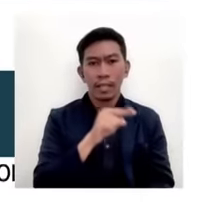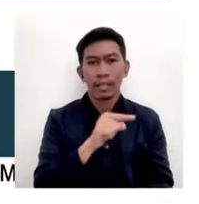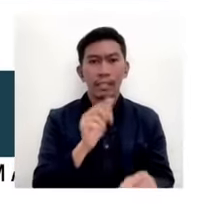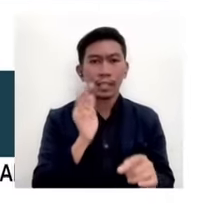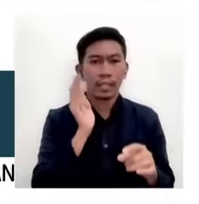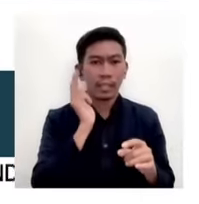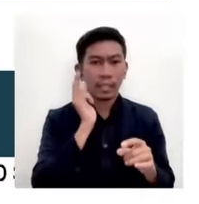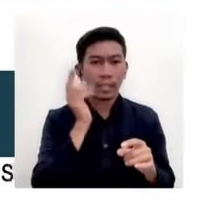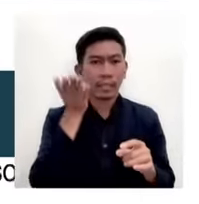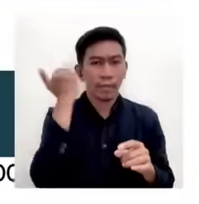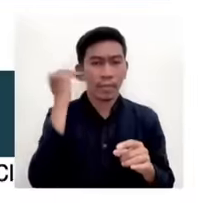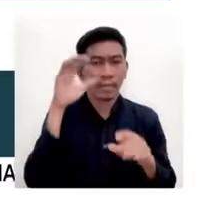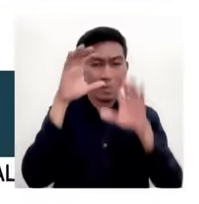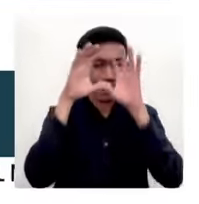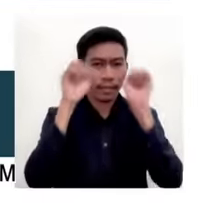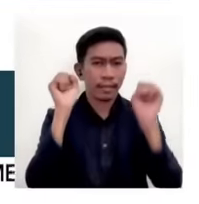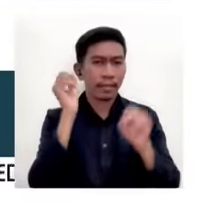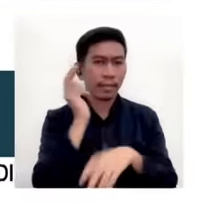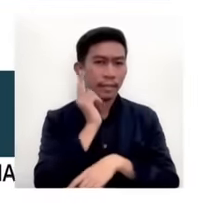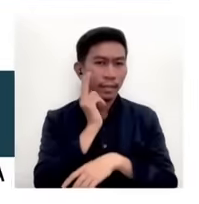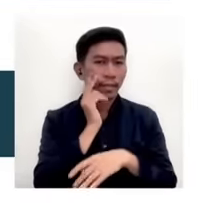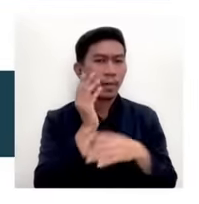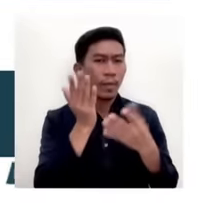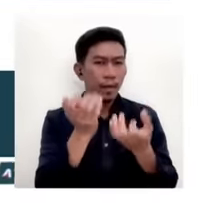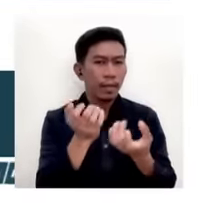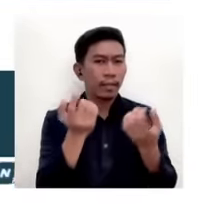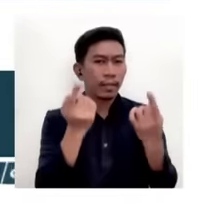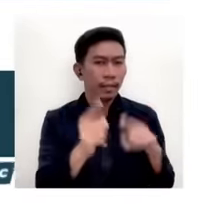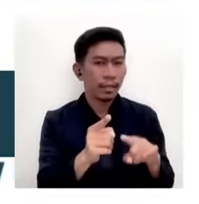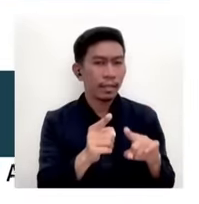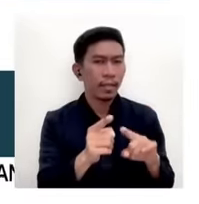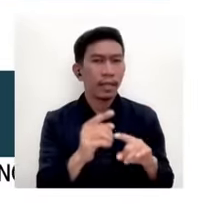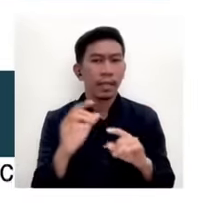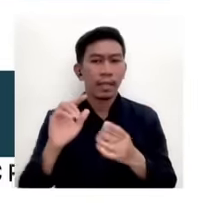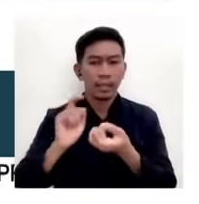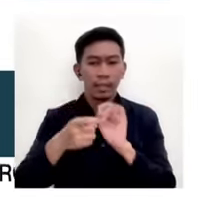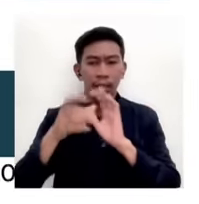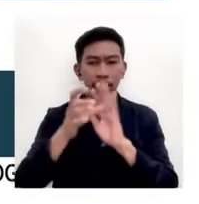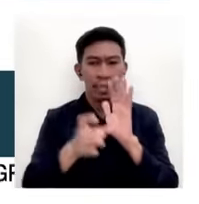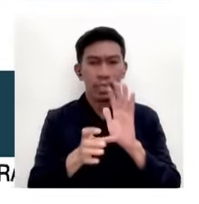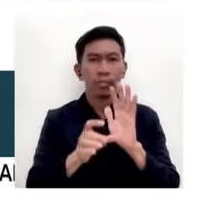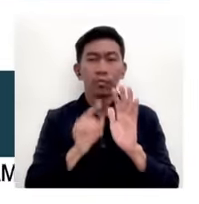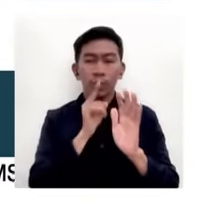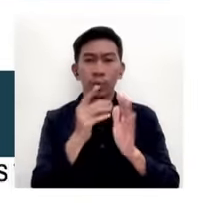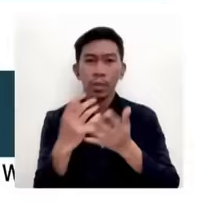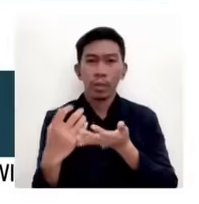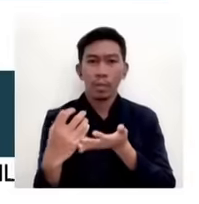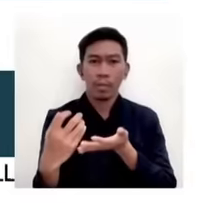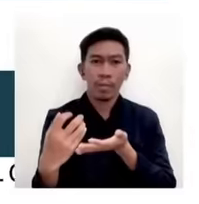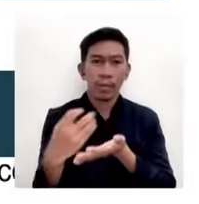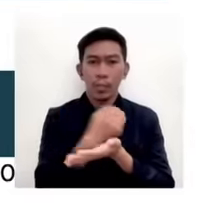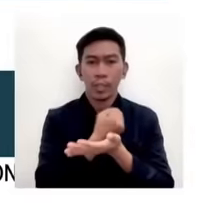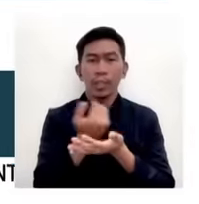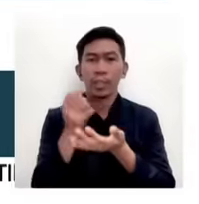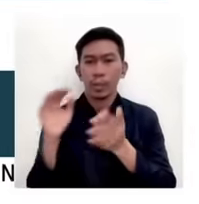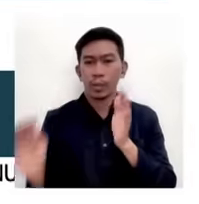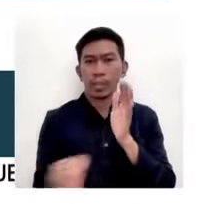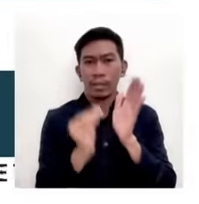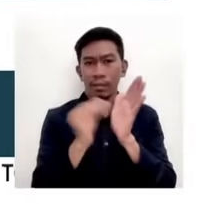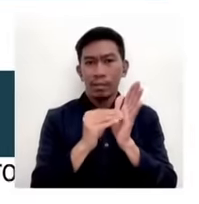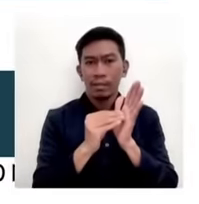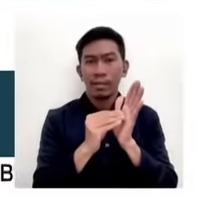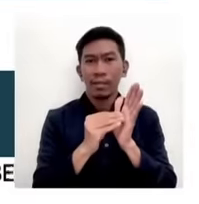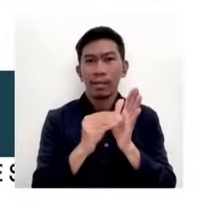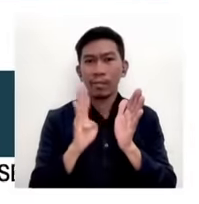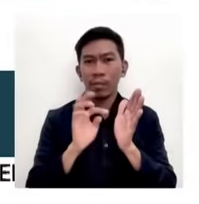happen. You see charter change as an opportunity to entrench the Bangsamoro. This is what they're